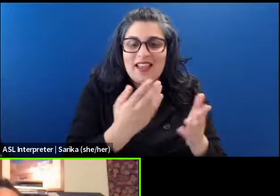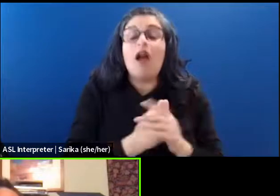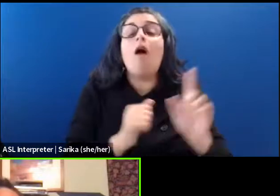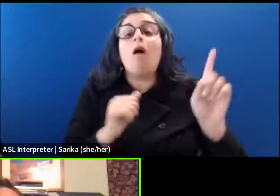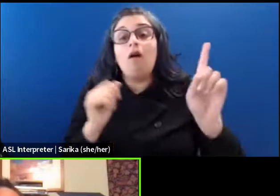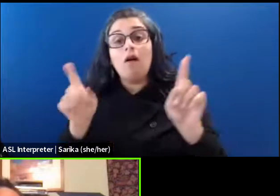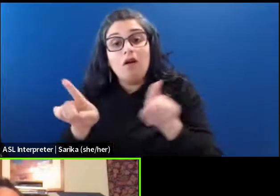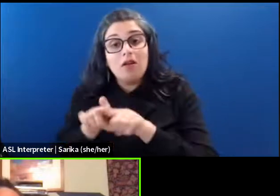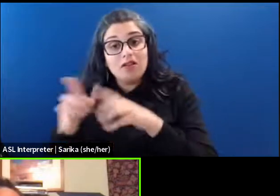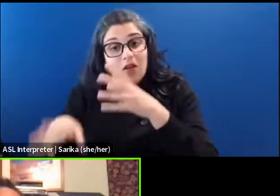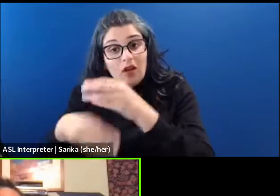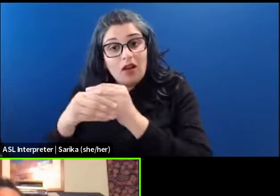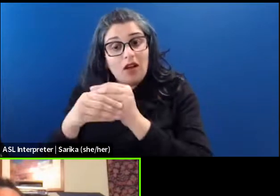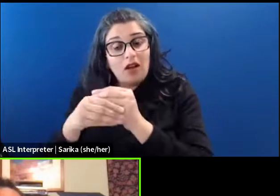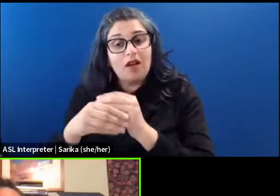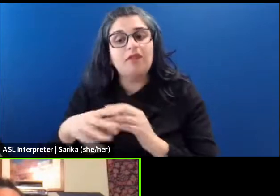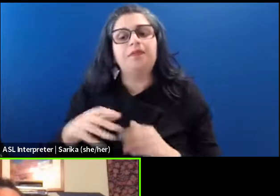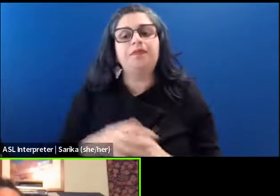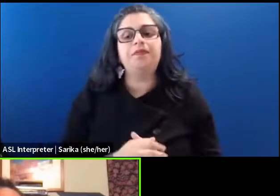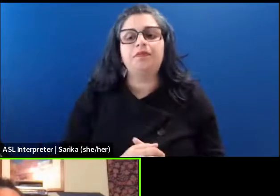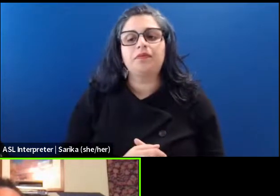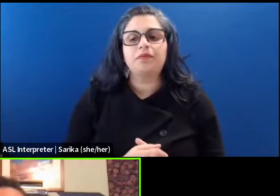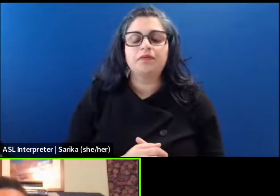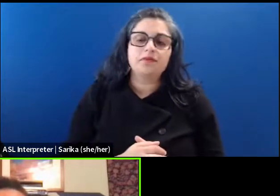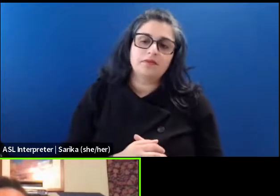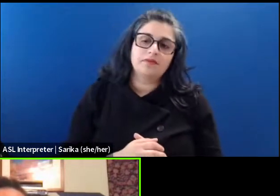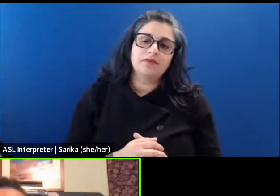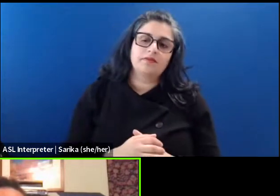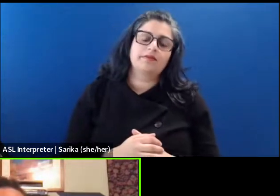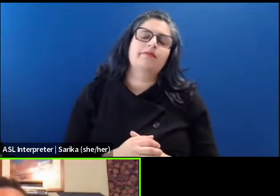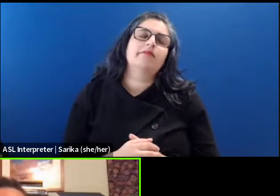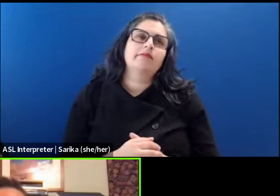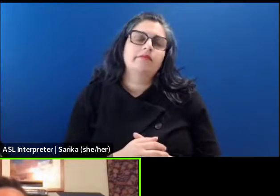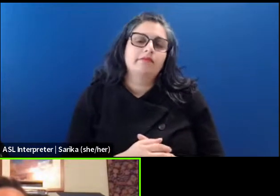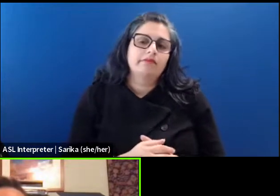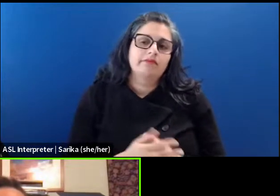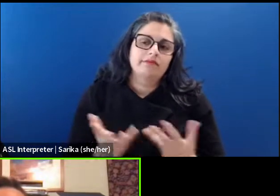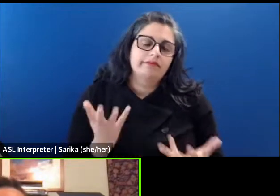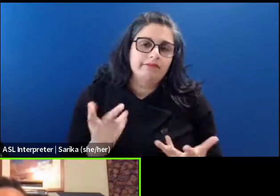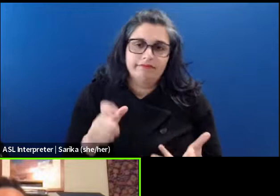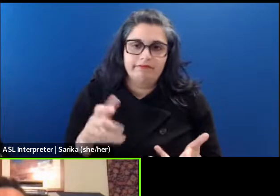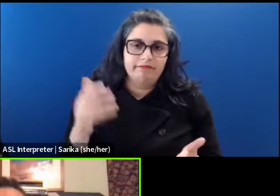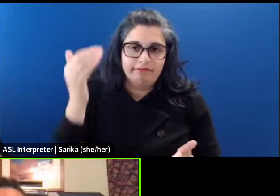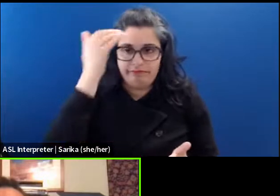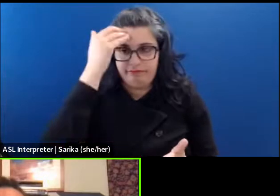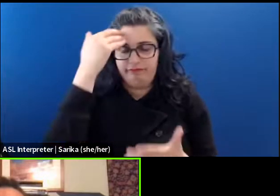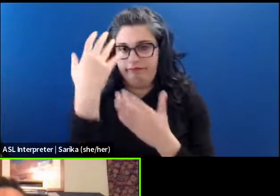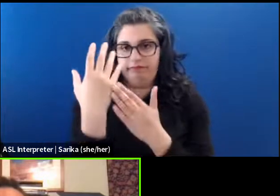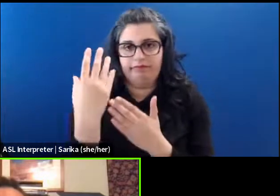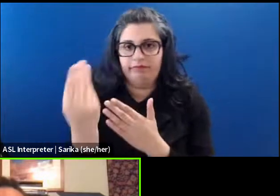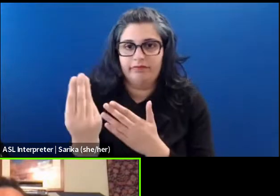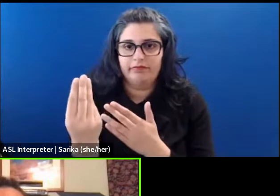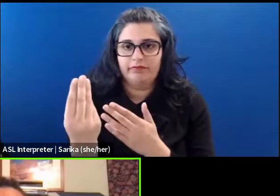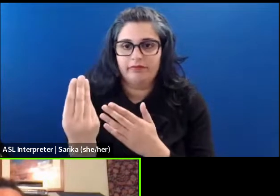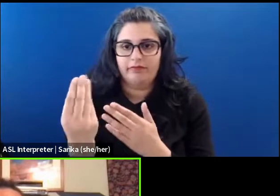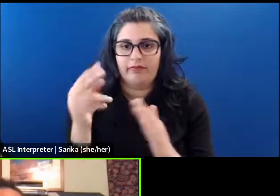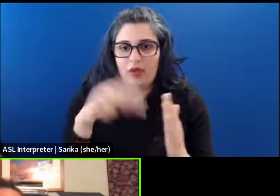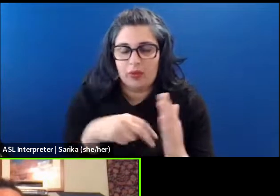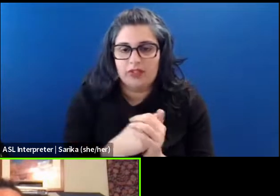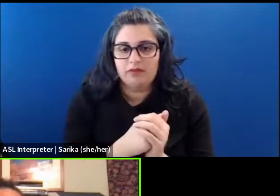that I think that even though, and this is, I guess, something you need to know outside of the